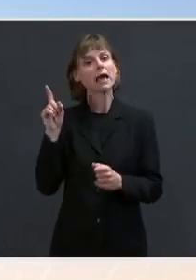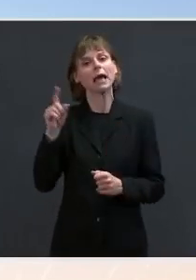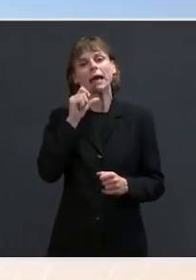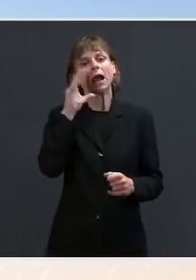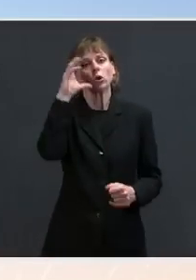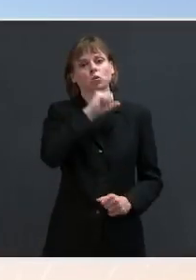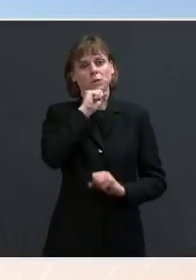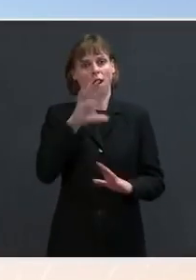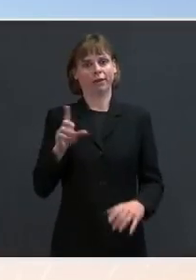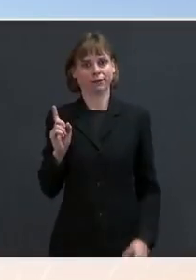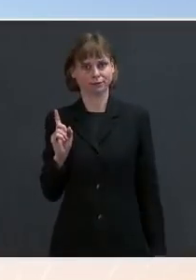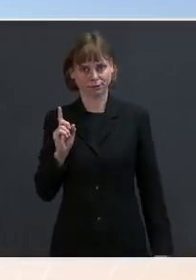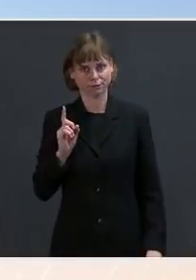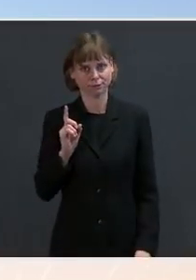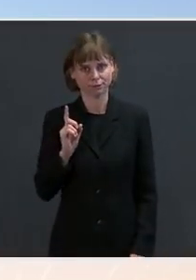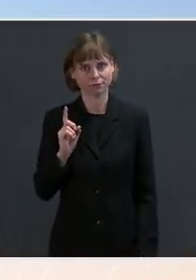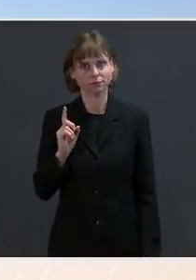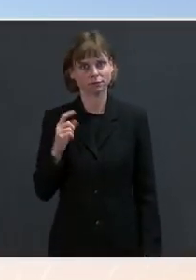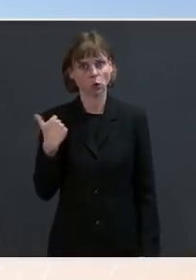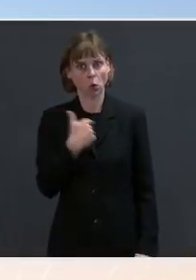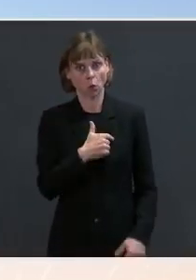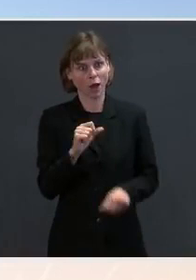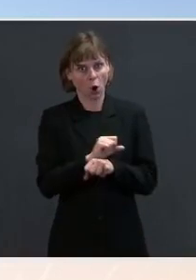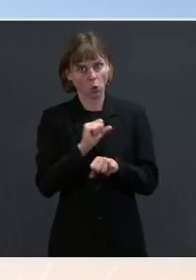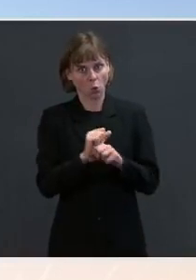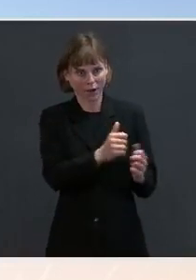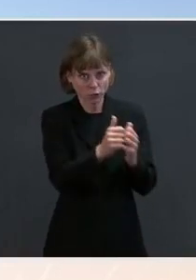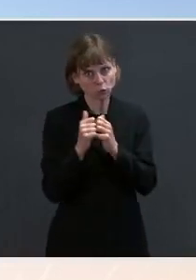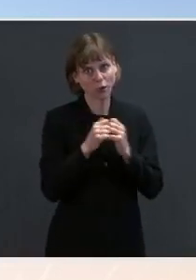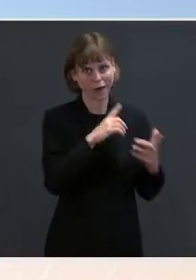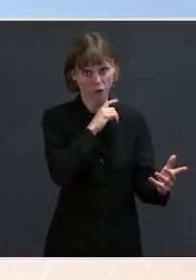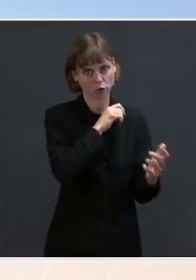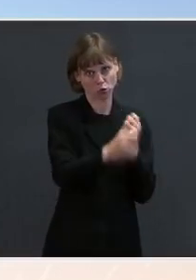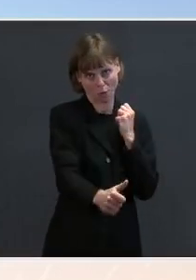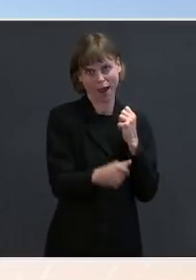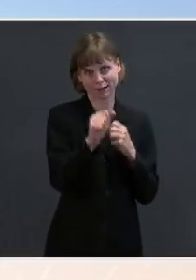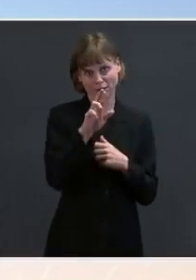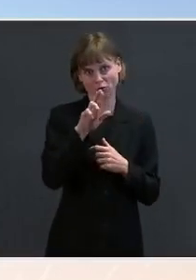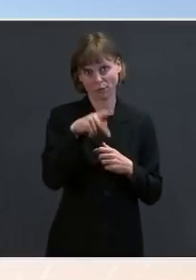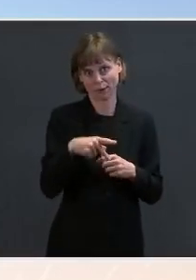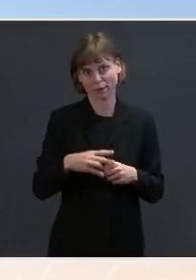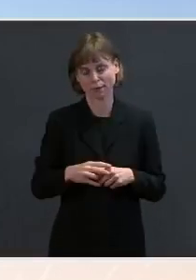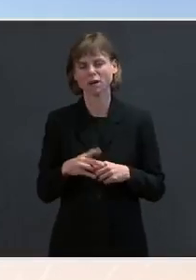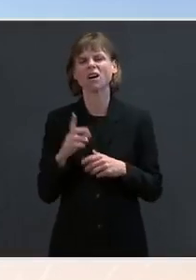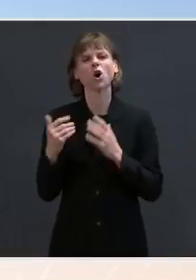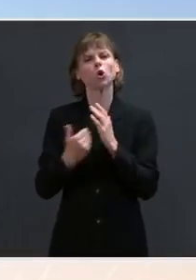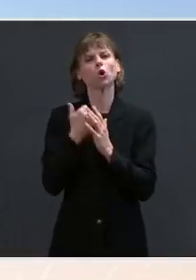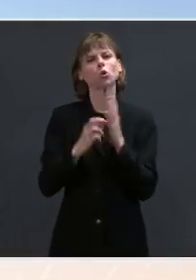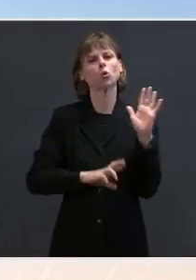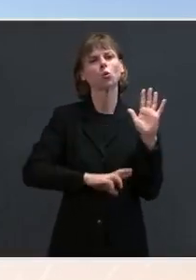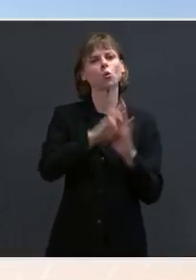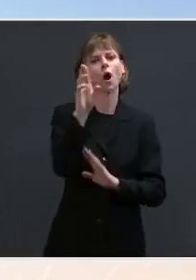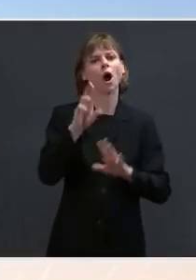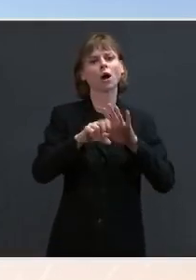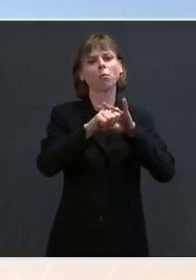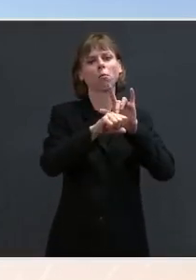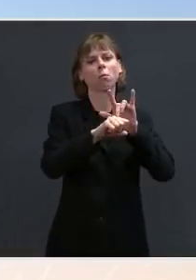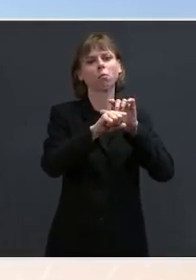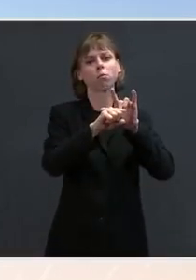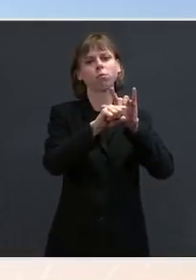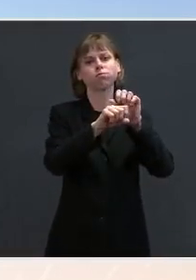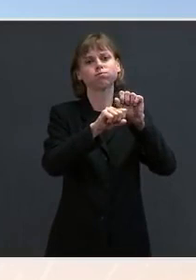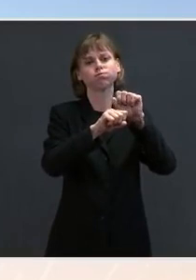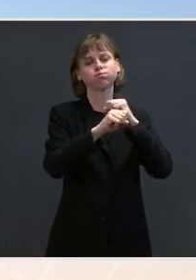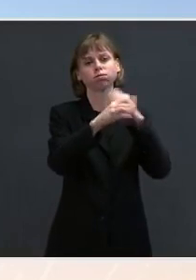granted as we work to get this past the finish line. Let me ask you about these new rocket attacks that took place in Iraq,